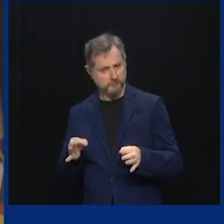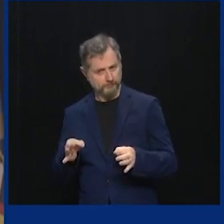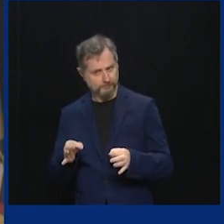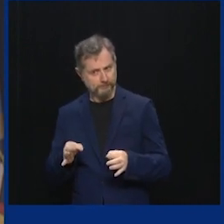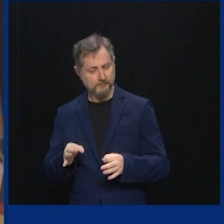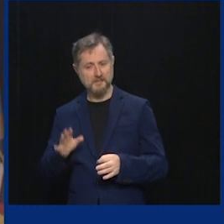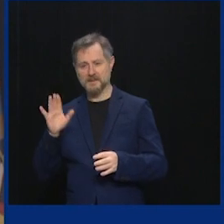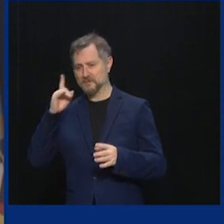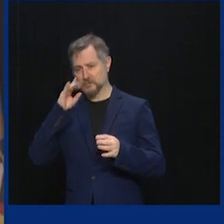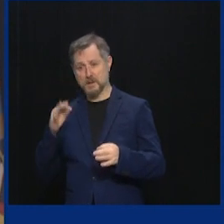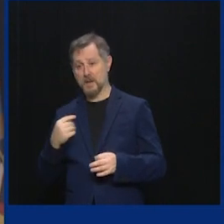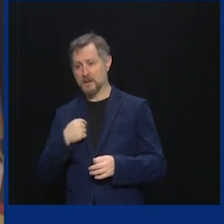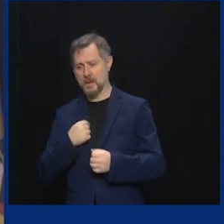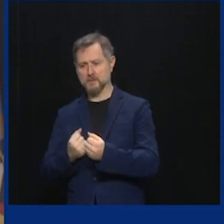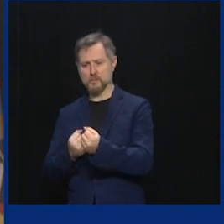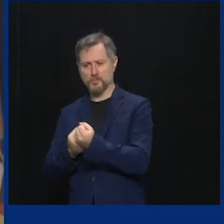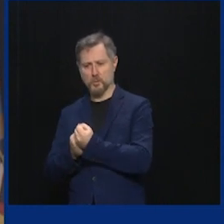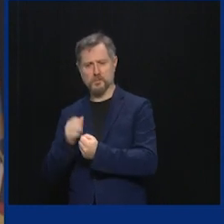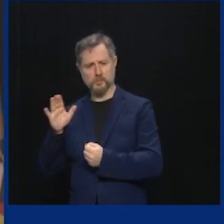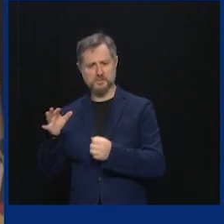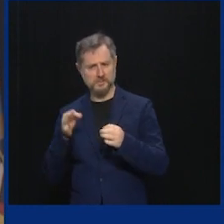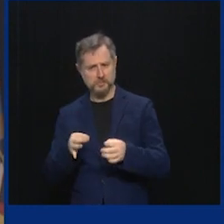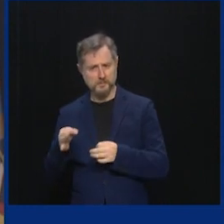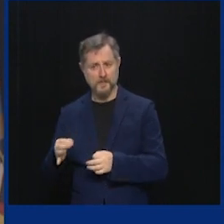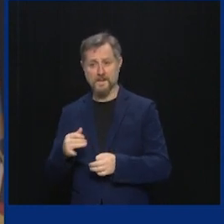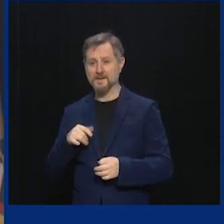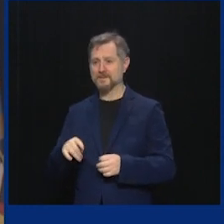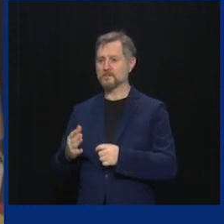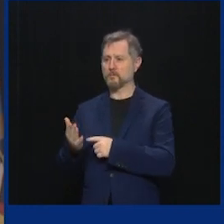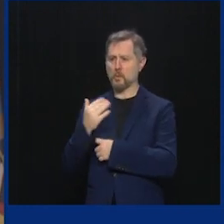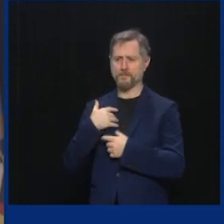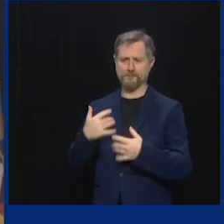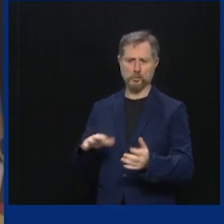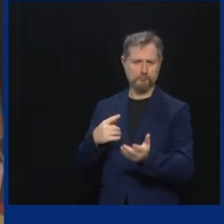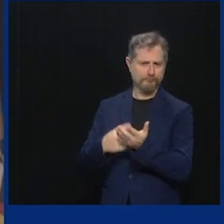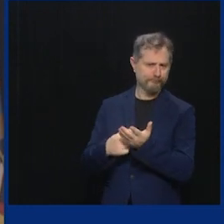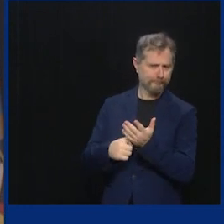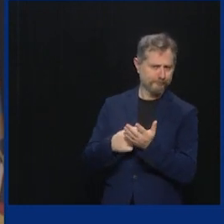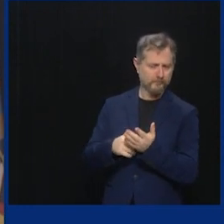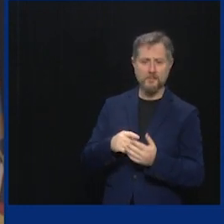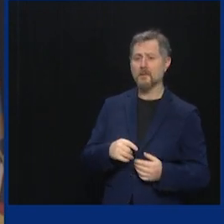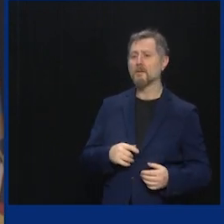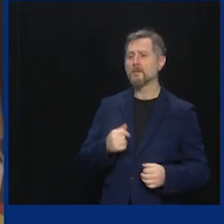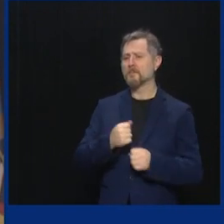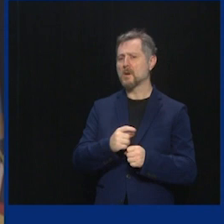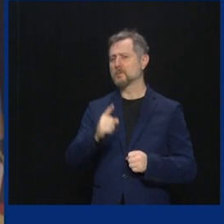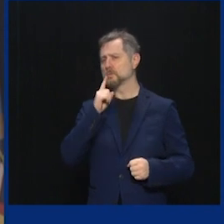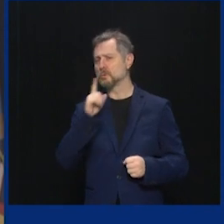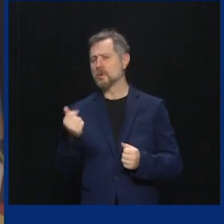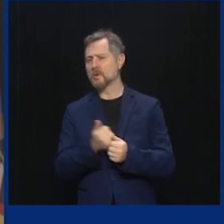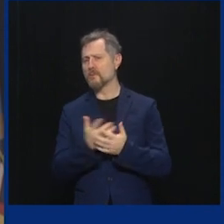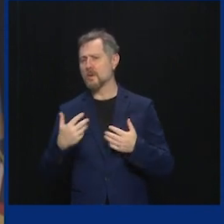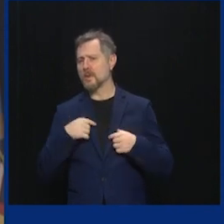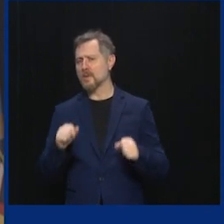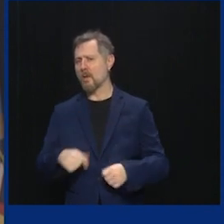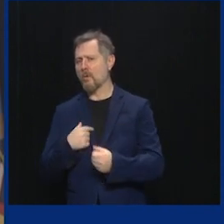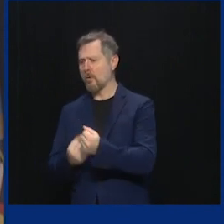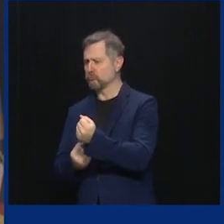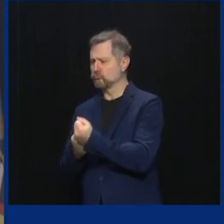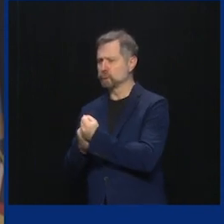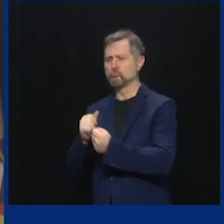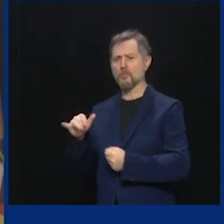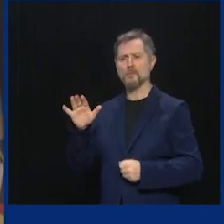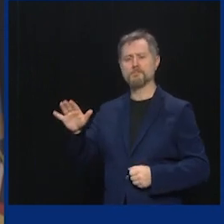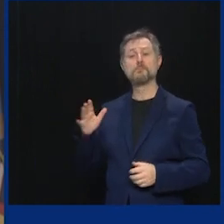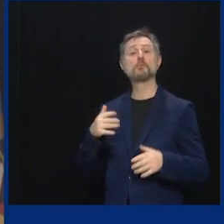And I told him I support what he's doing. I spoke with him again this morning. I speak with him often to make sure that we're doing everything we can. And so we also